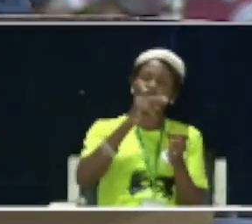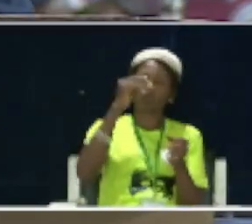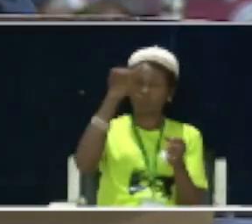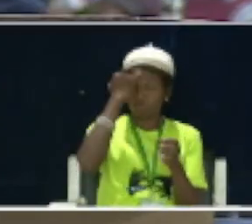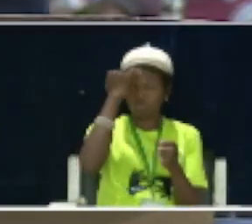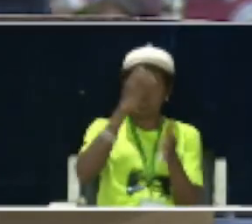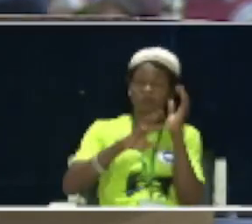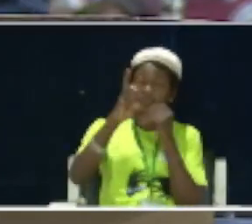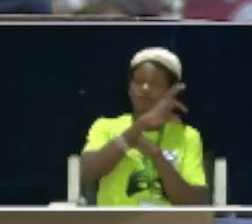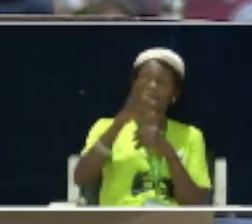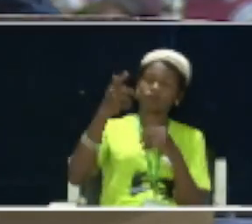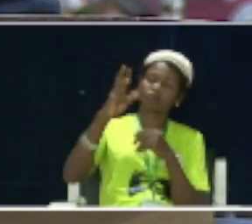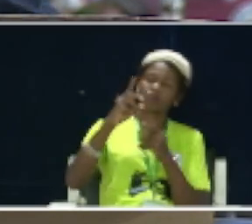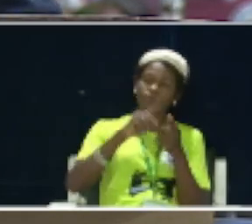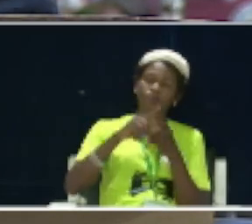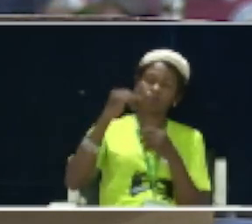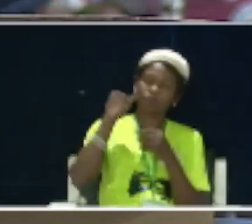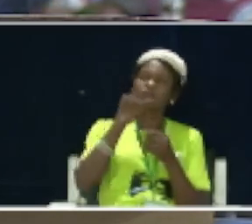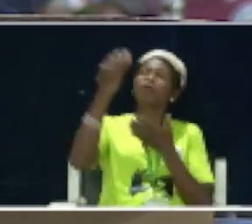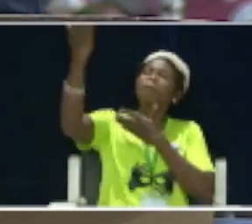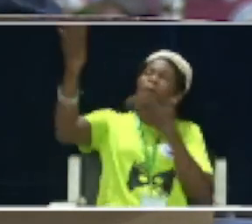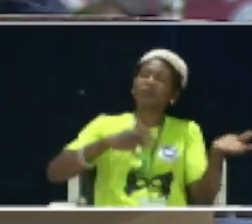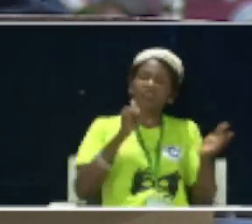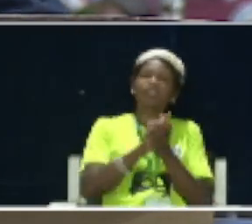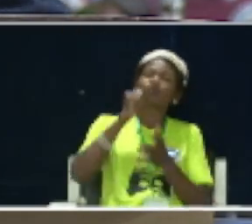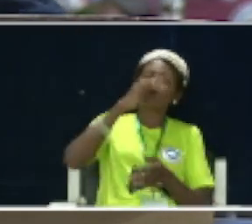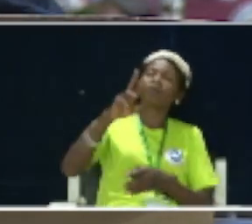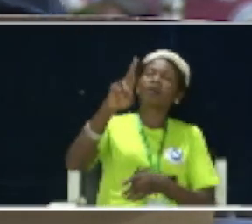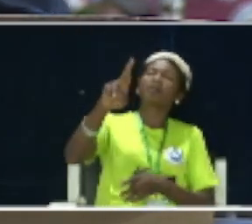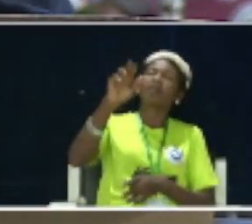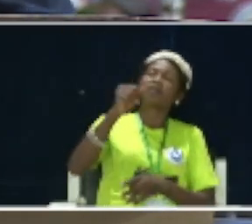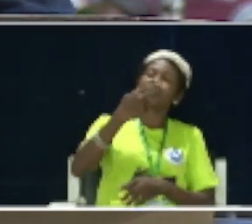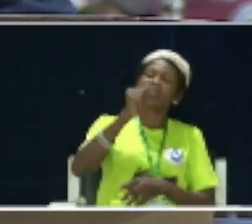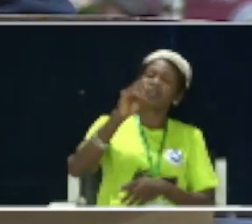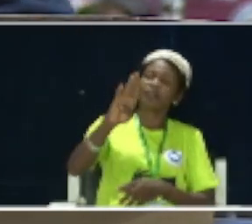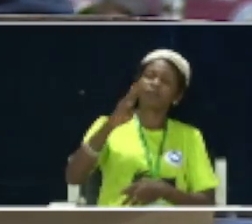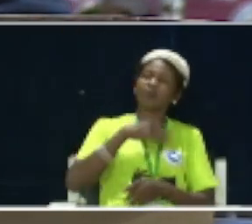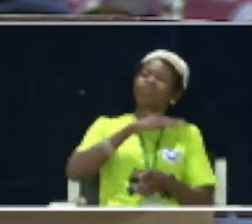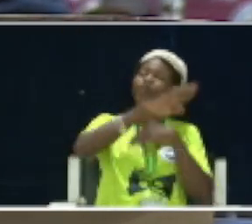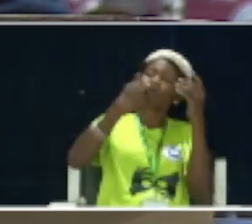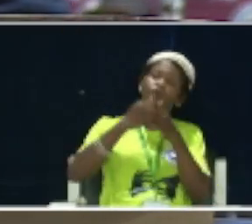25, bring that woman, Rahab, and her entire house